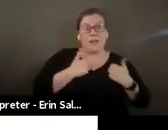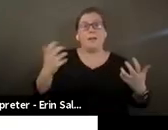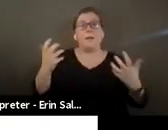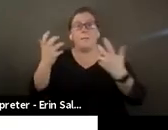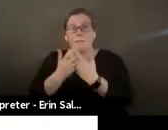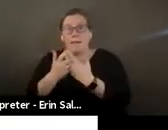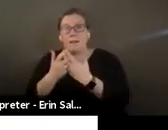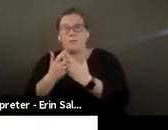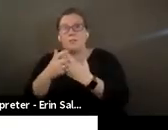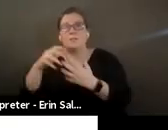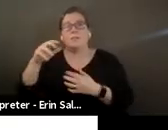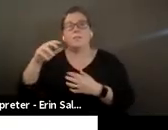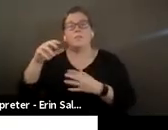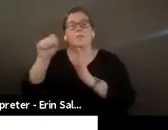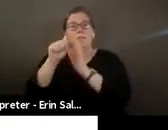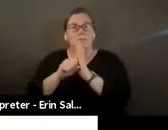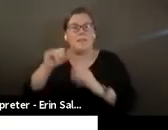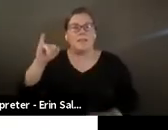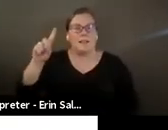on your ID.